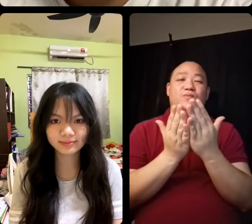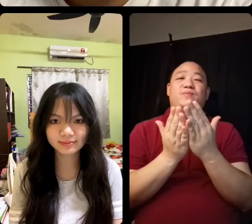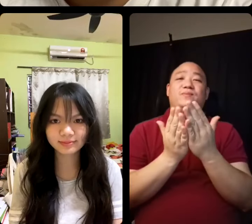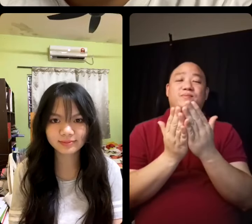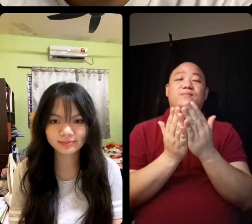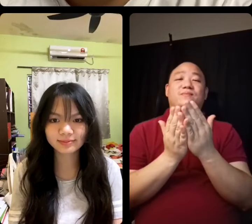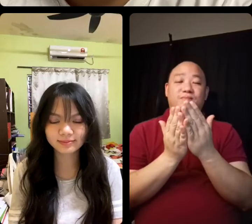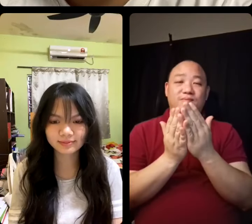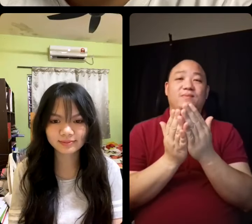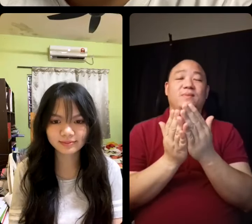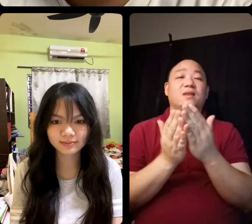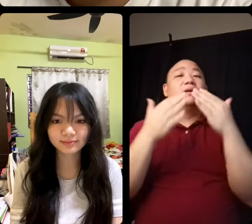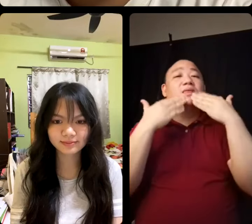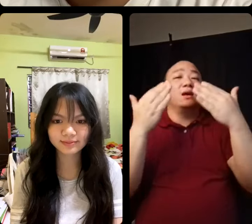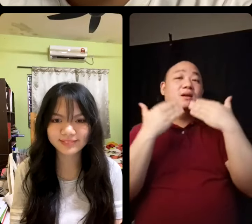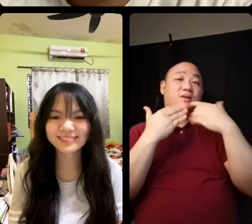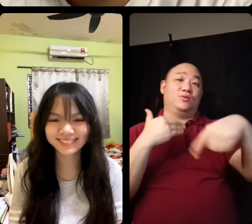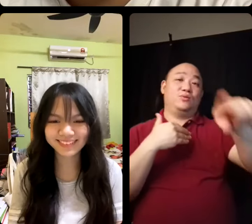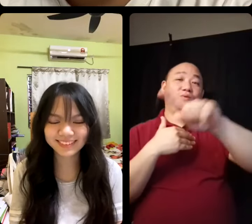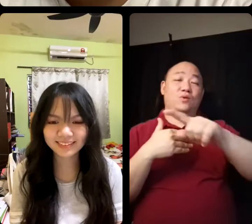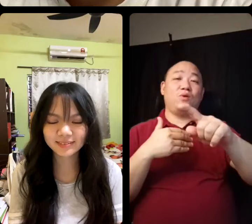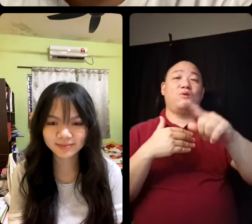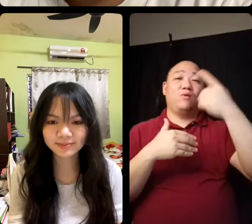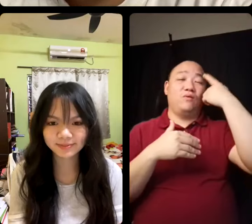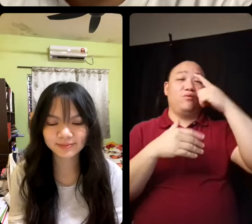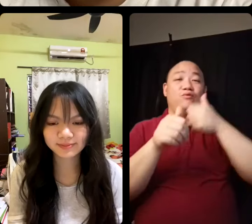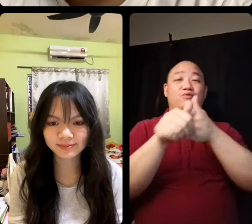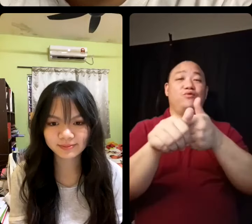great. Thank you, Yaziz. Thank you,